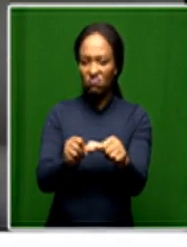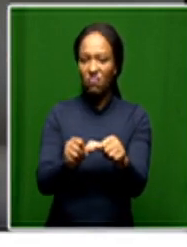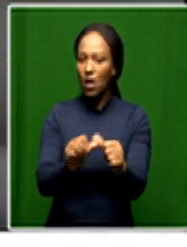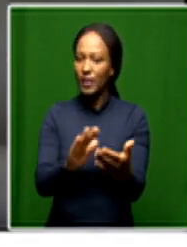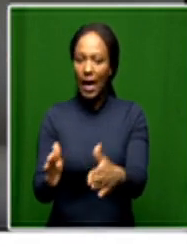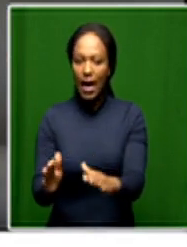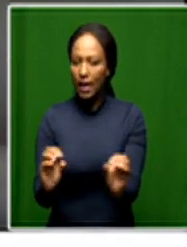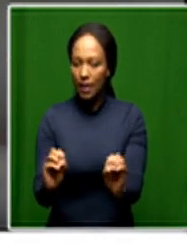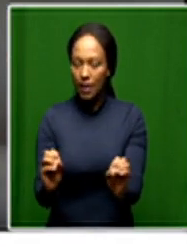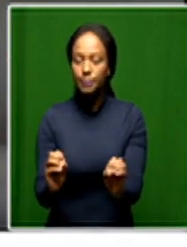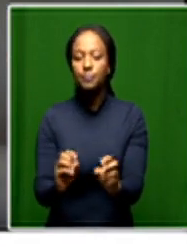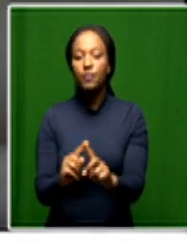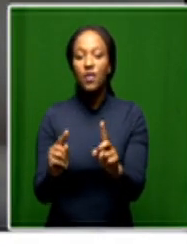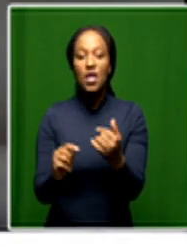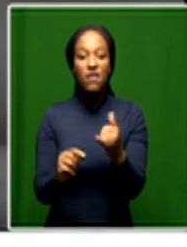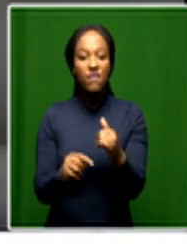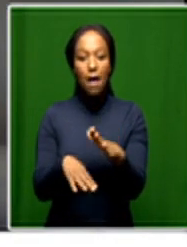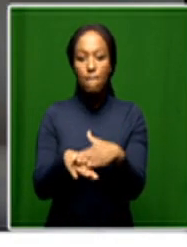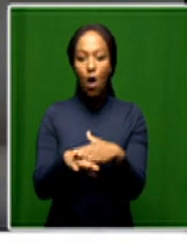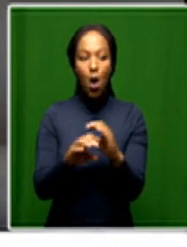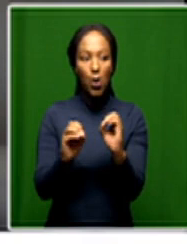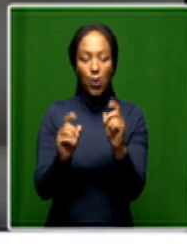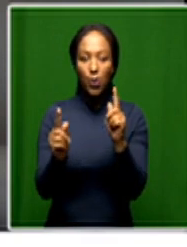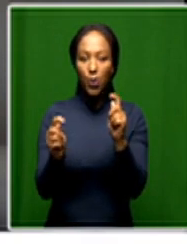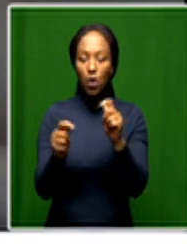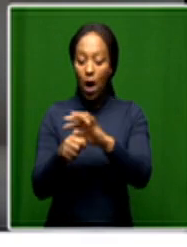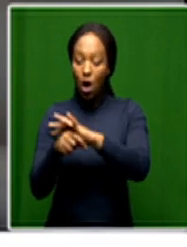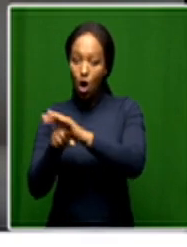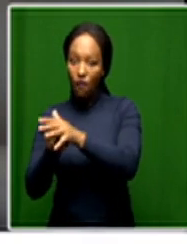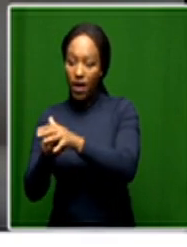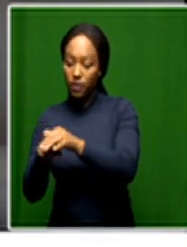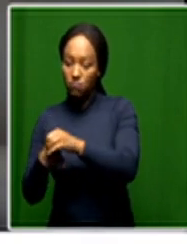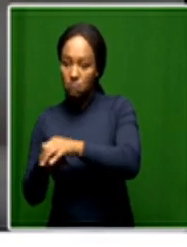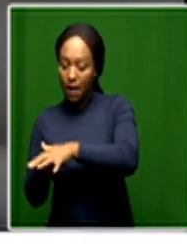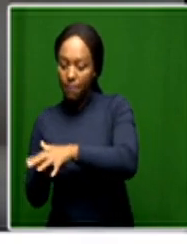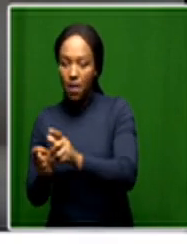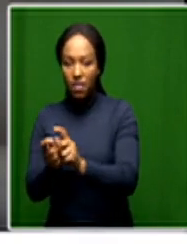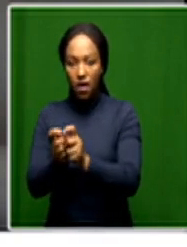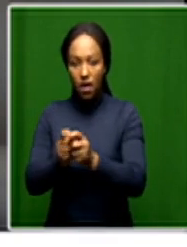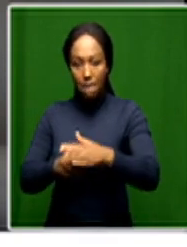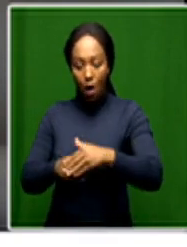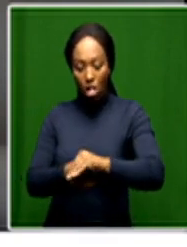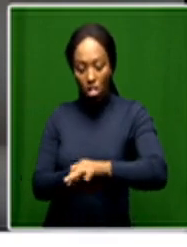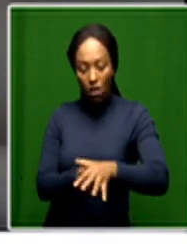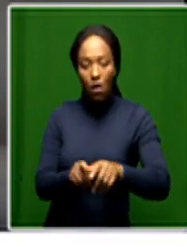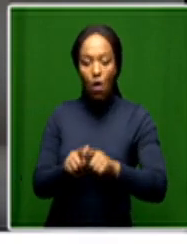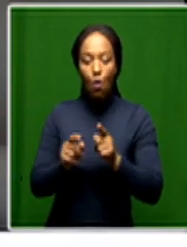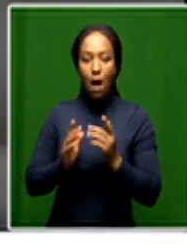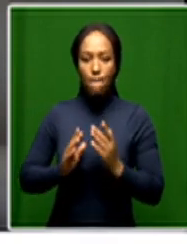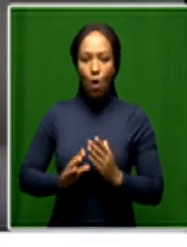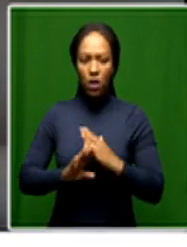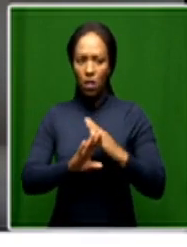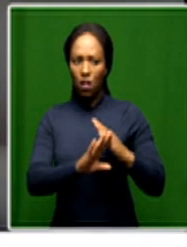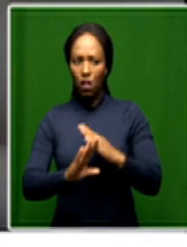no further mutations that specifically mutate in areas where the antibodies have problems in